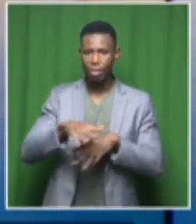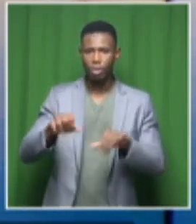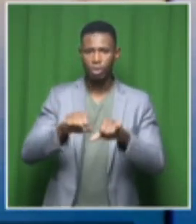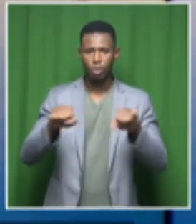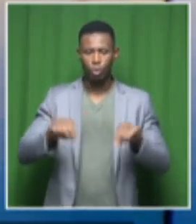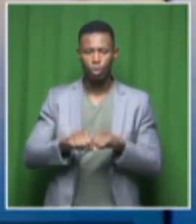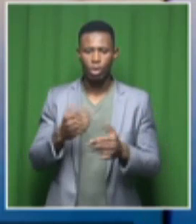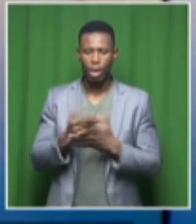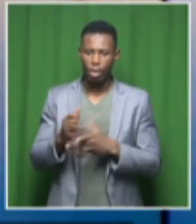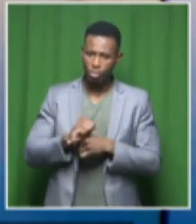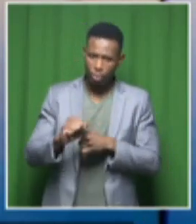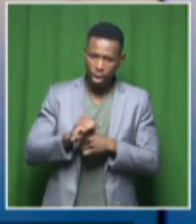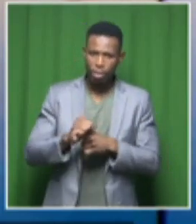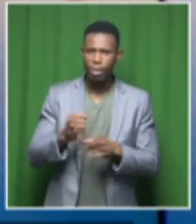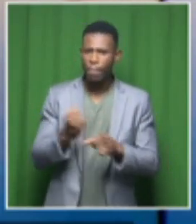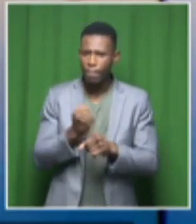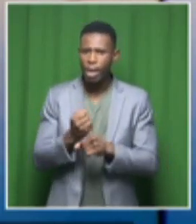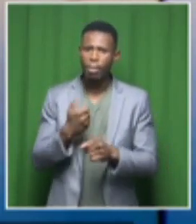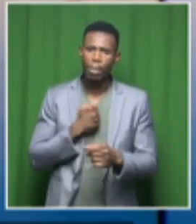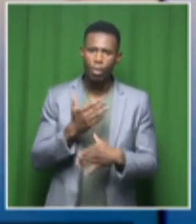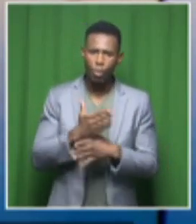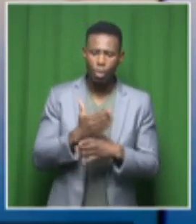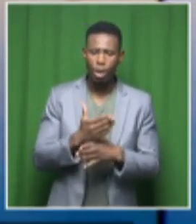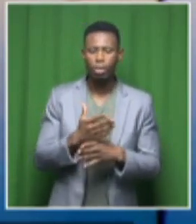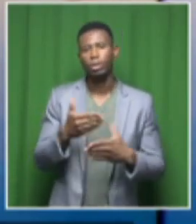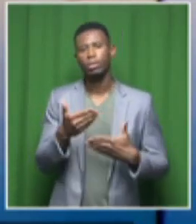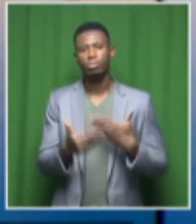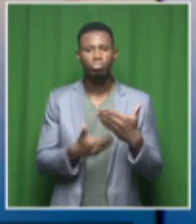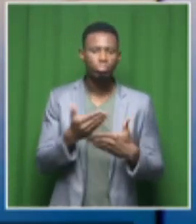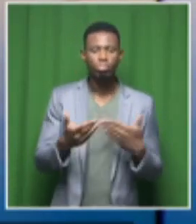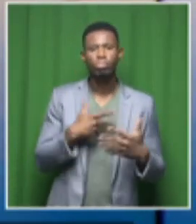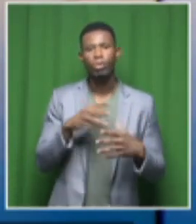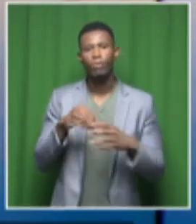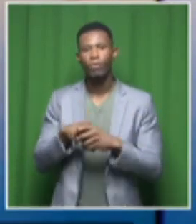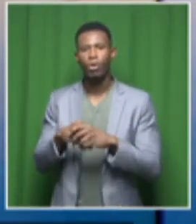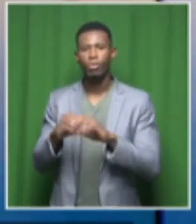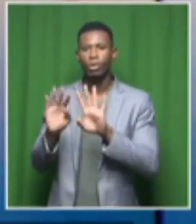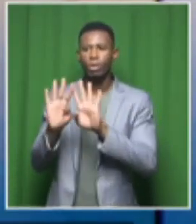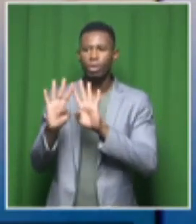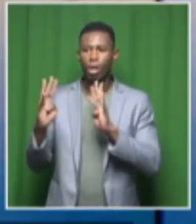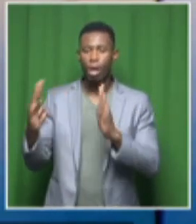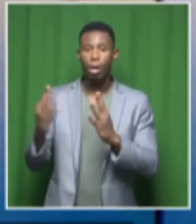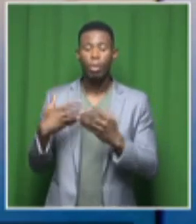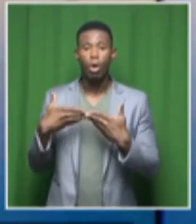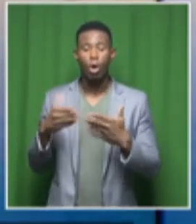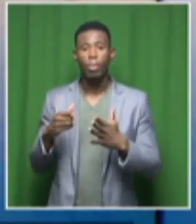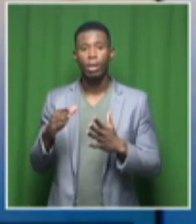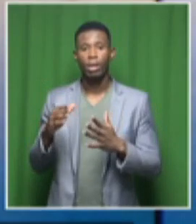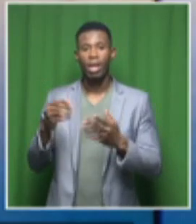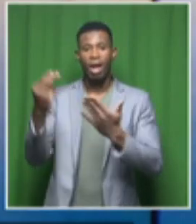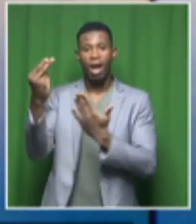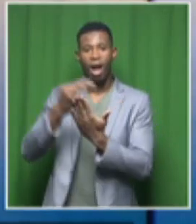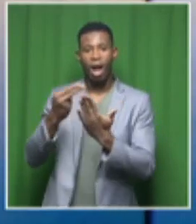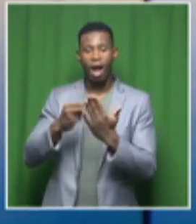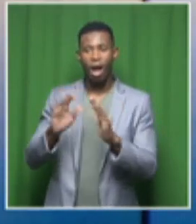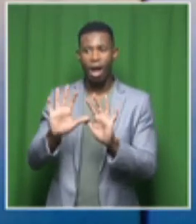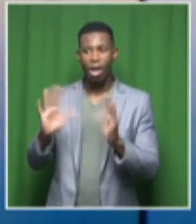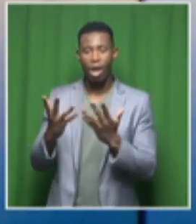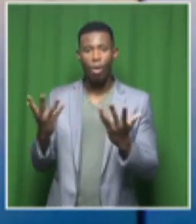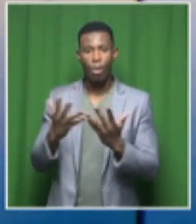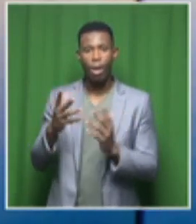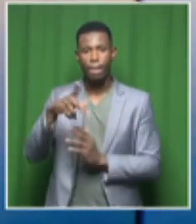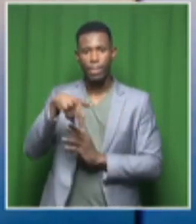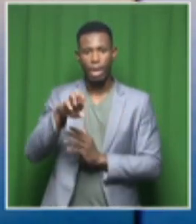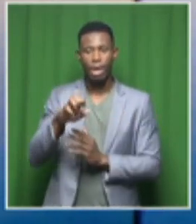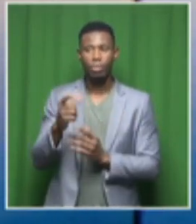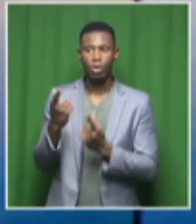produce work. Okay. Then along the line, I moved into the gallery space and opened an art gallery in Port Elizabeth. And then ran that for about 8 years.